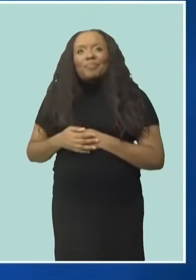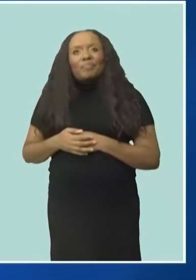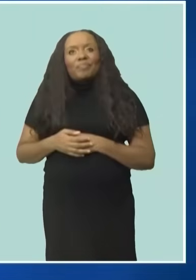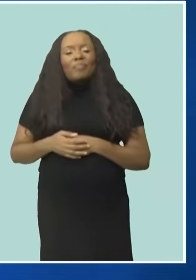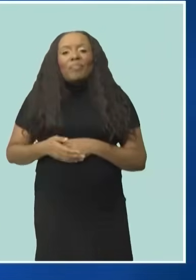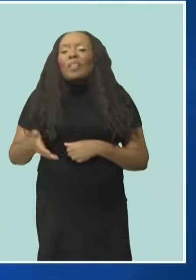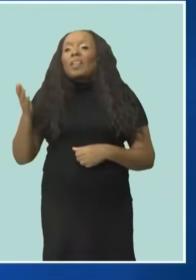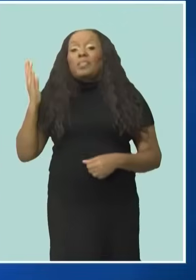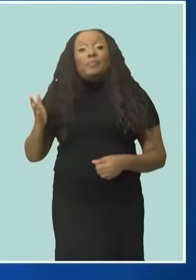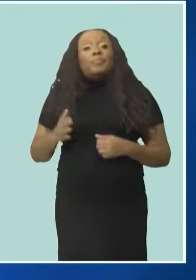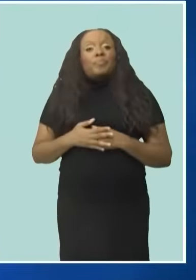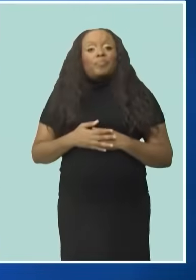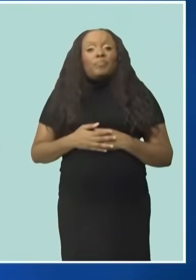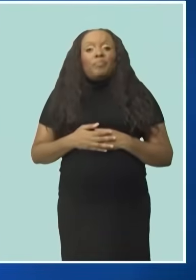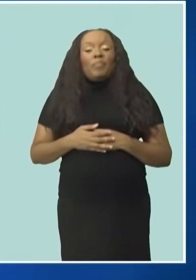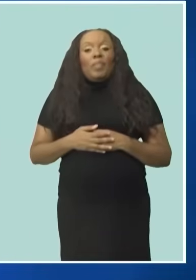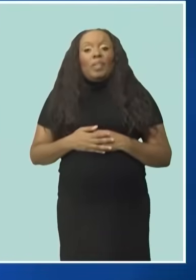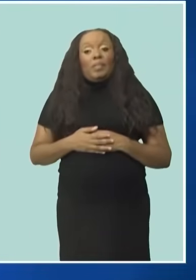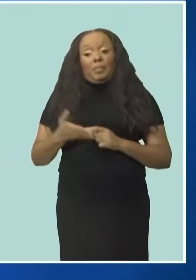UE grad,